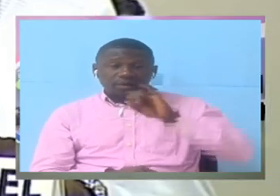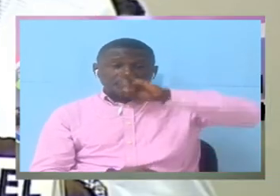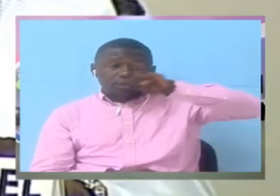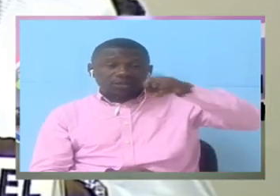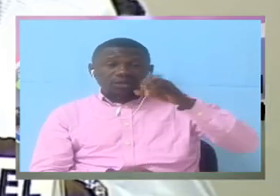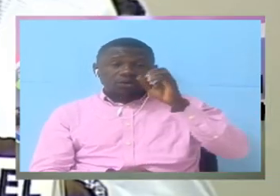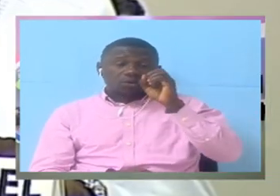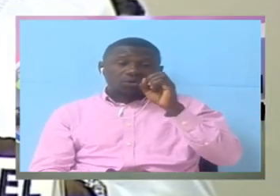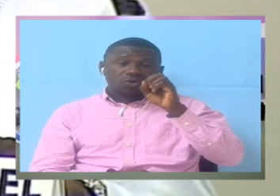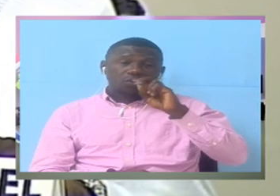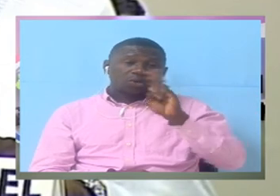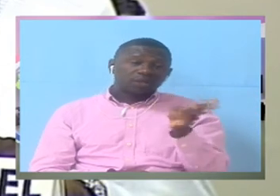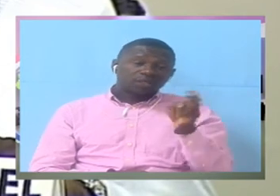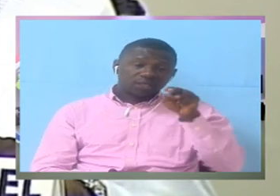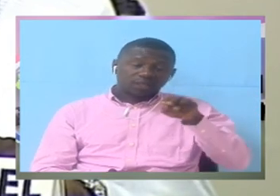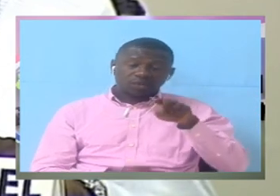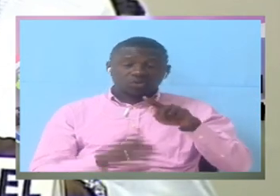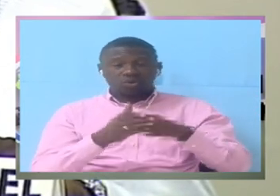became Rambo?